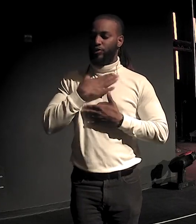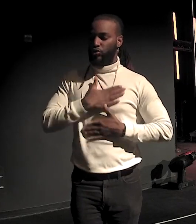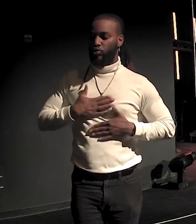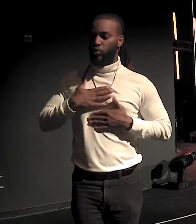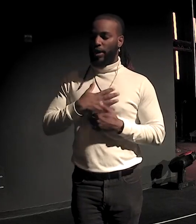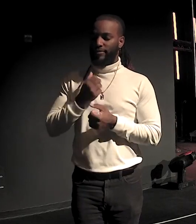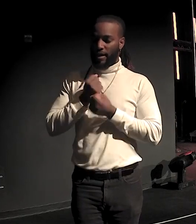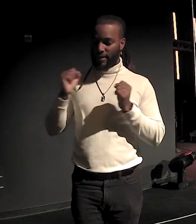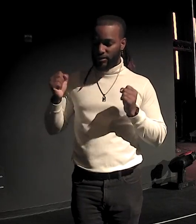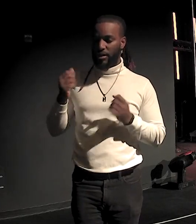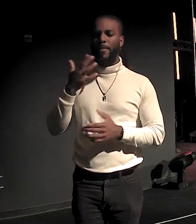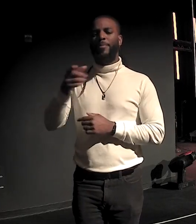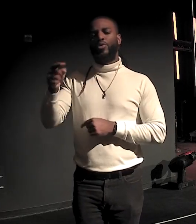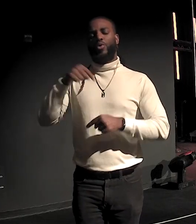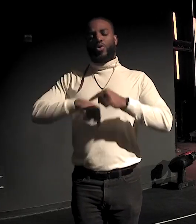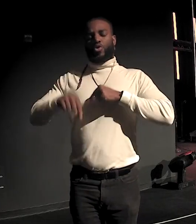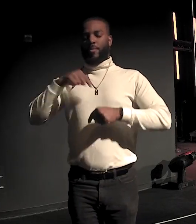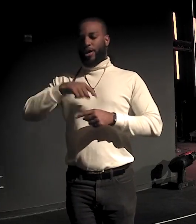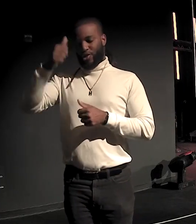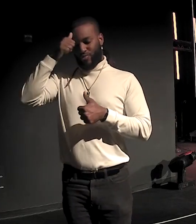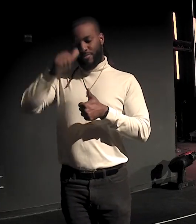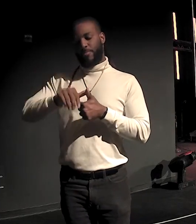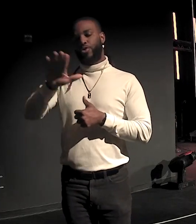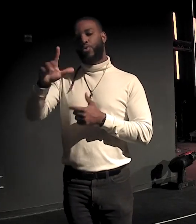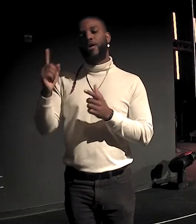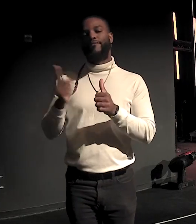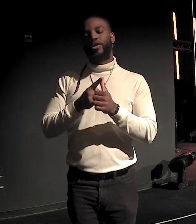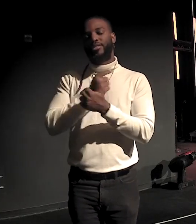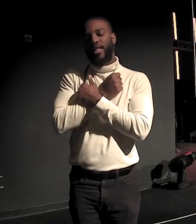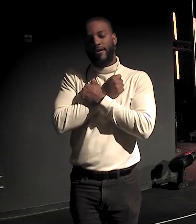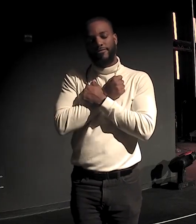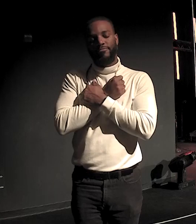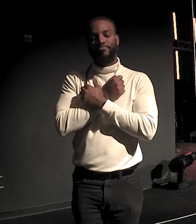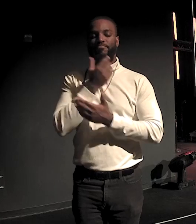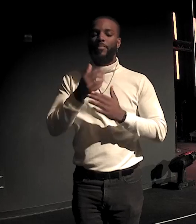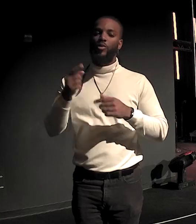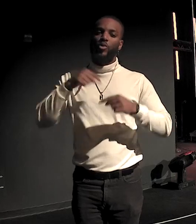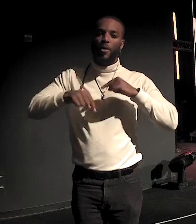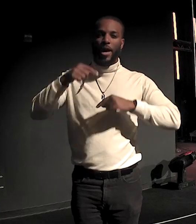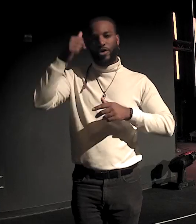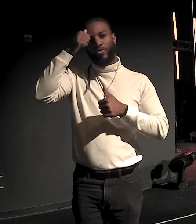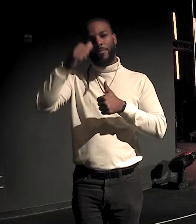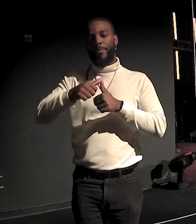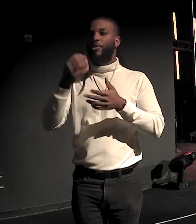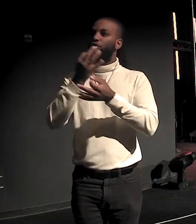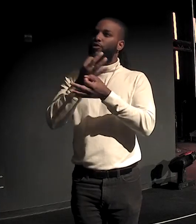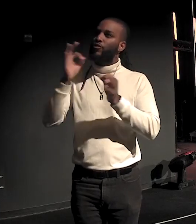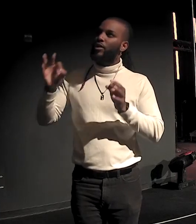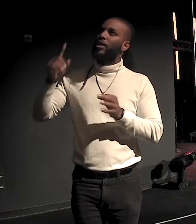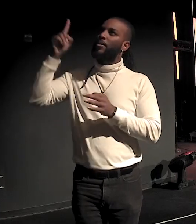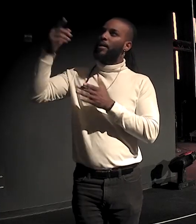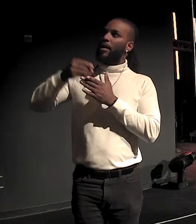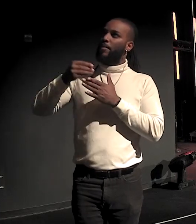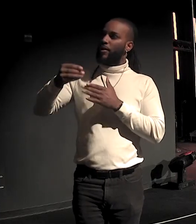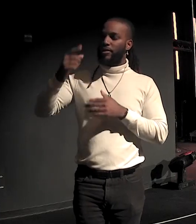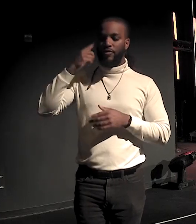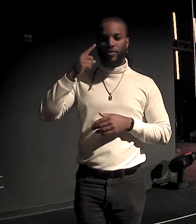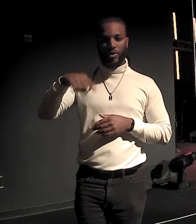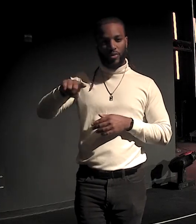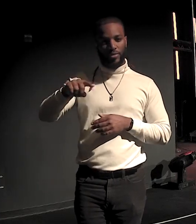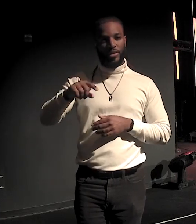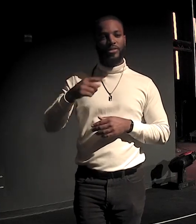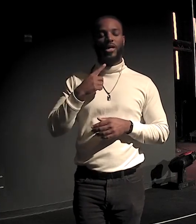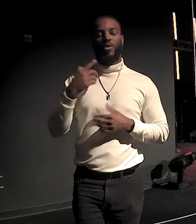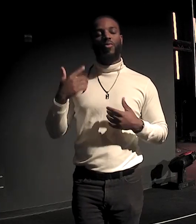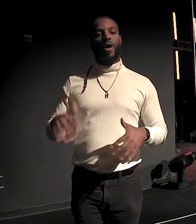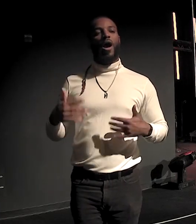Maybe you go back and you remember your first love. Maybe you go back and you remember the freedom that he purchased for you. And you just go,